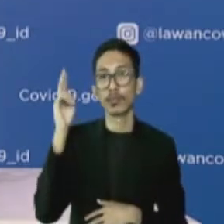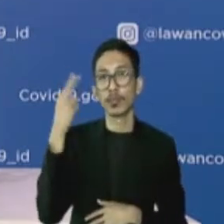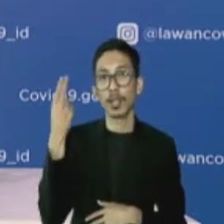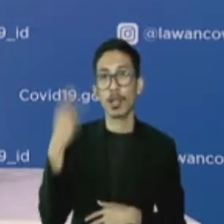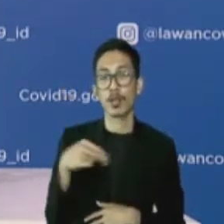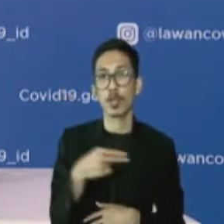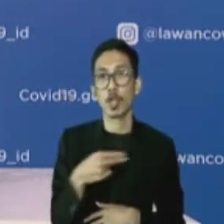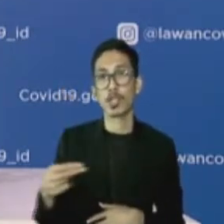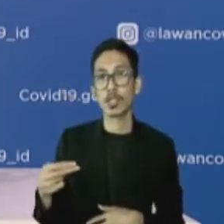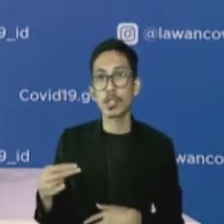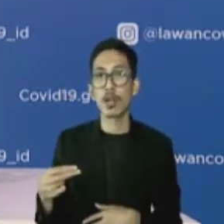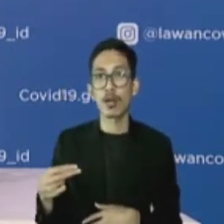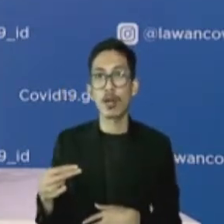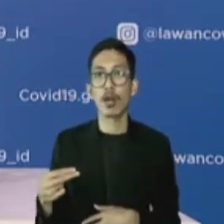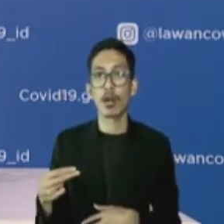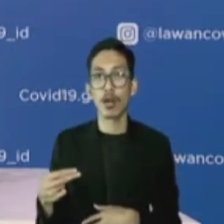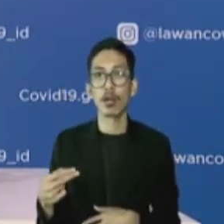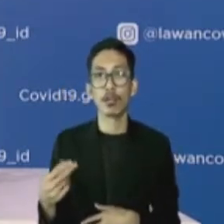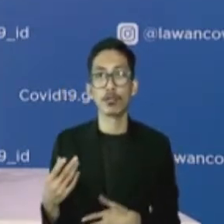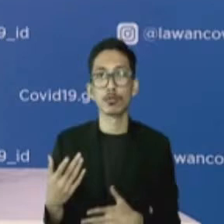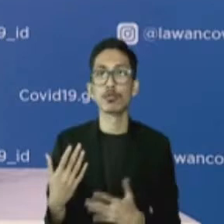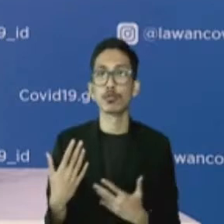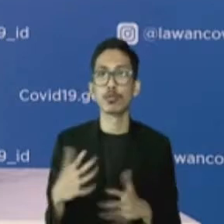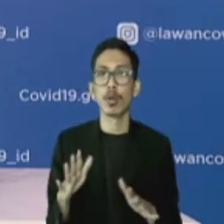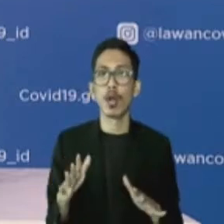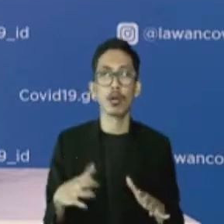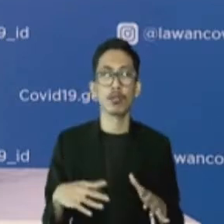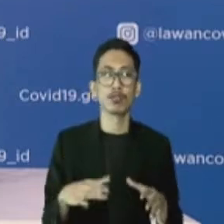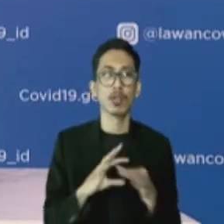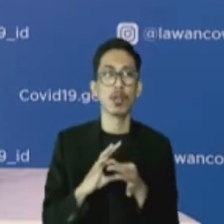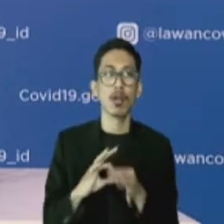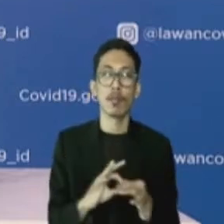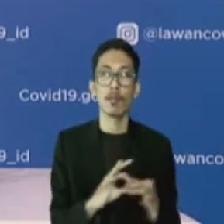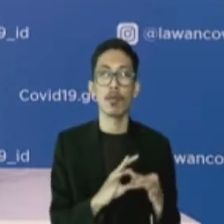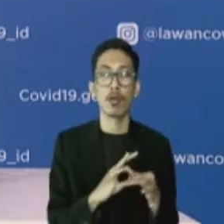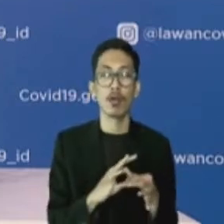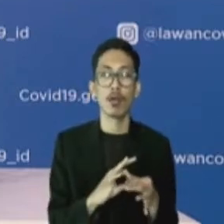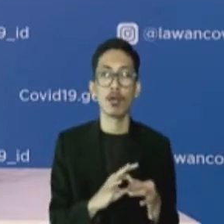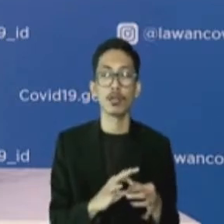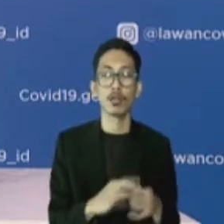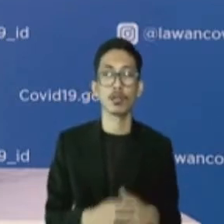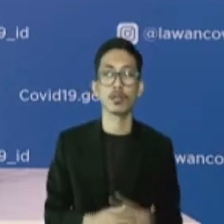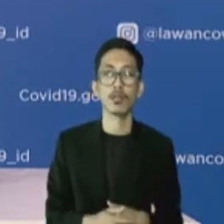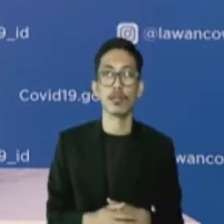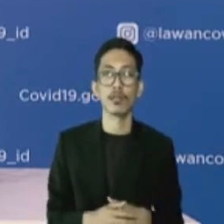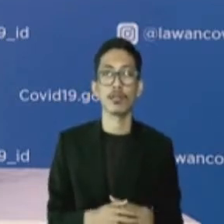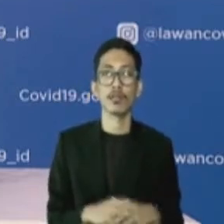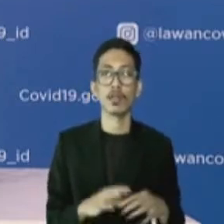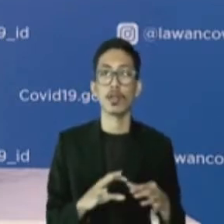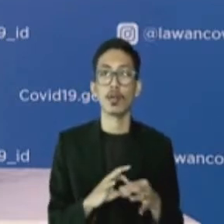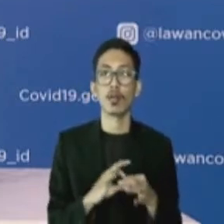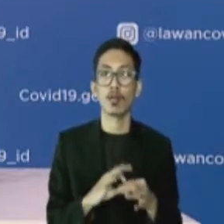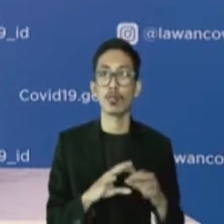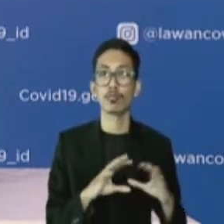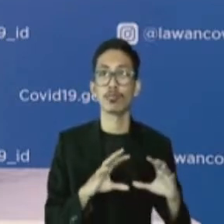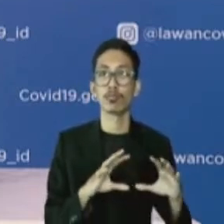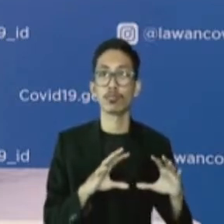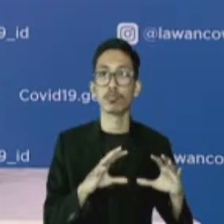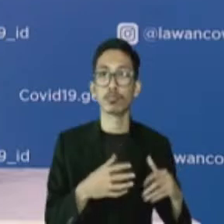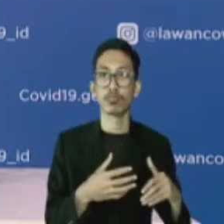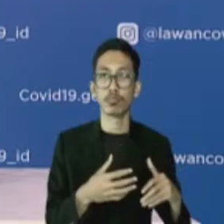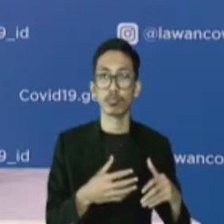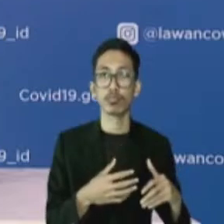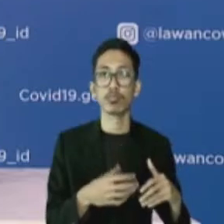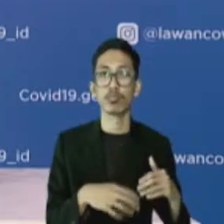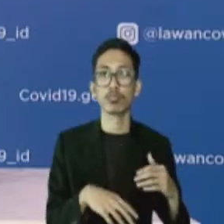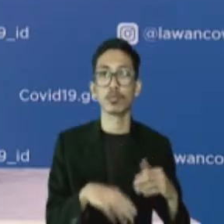updated international traveling policy, and based on the SE Satgas number 20 of 2021,